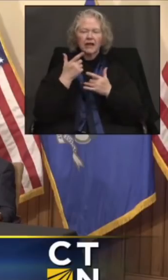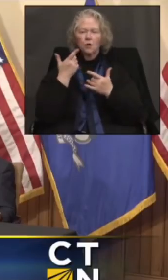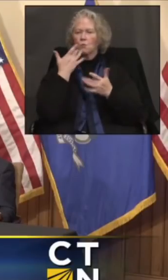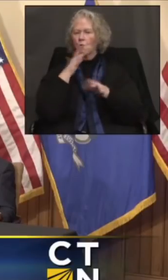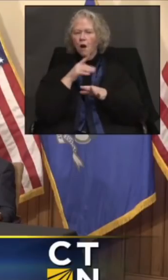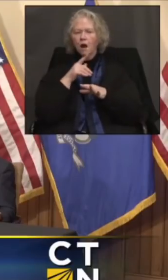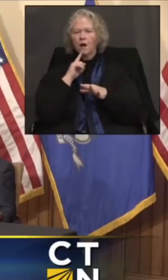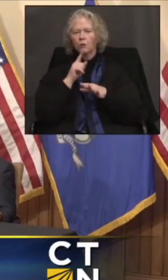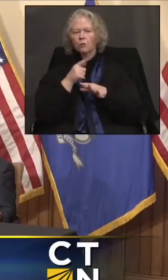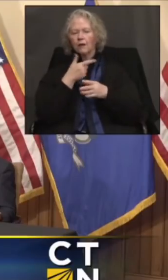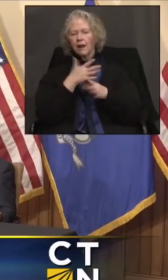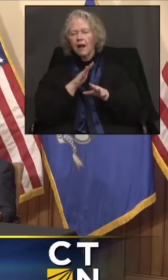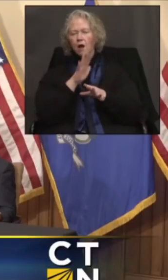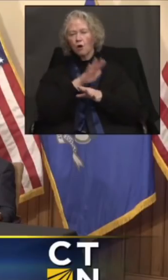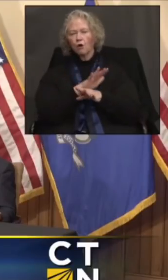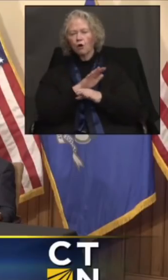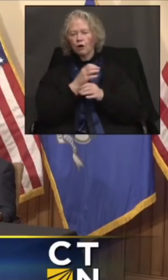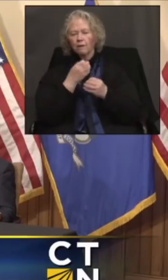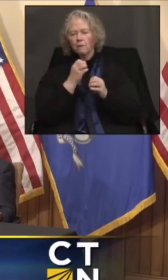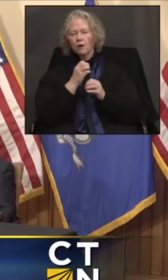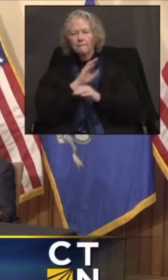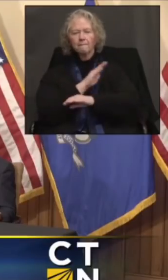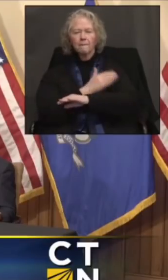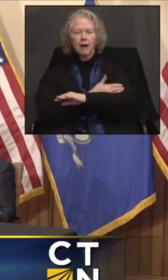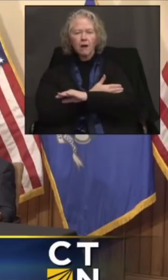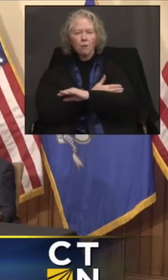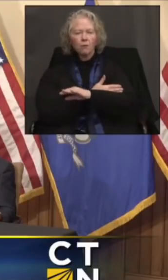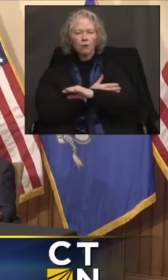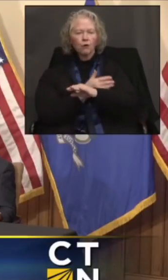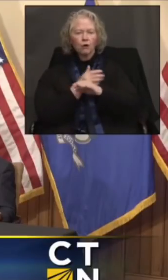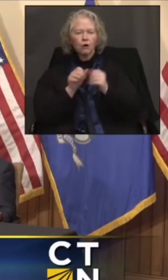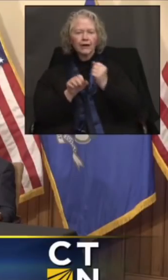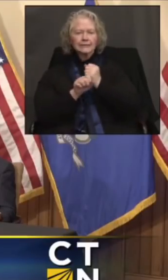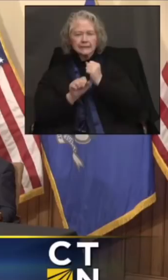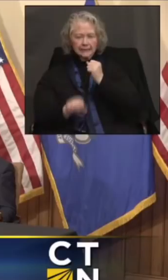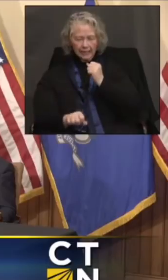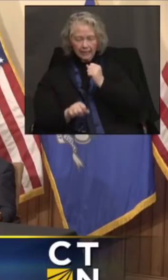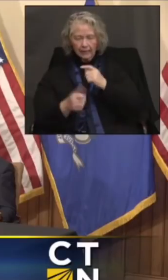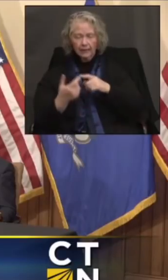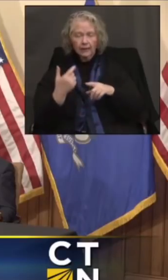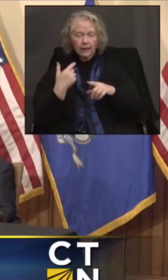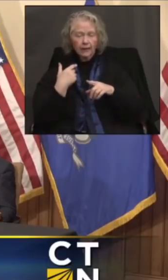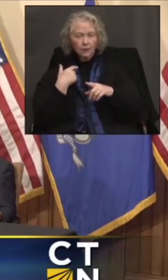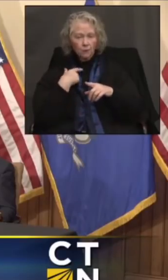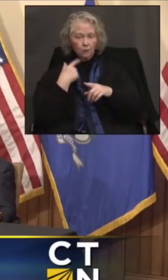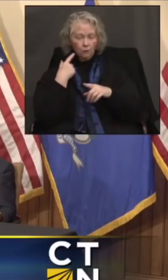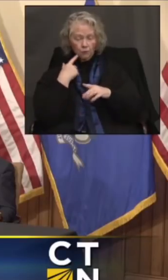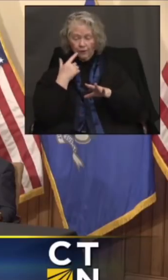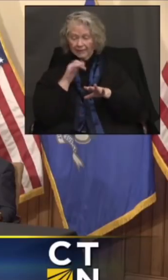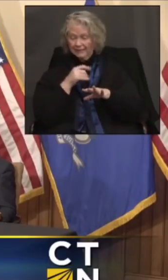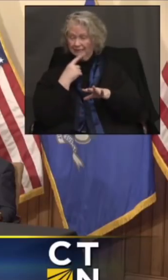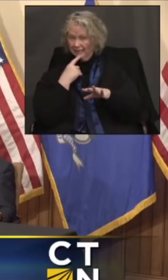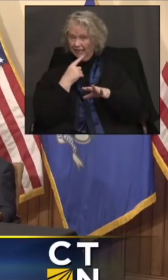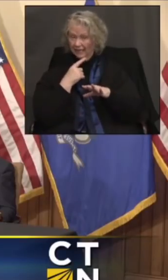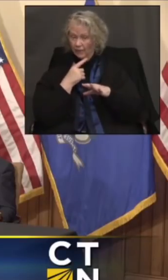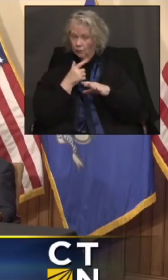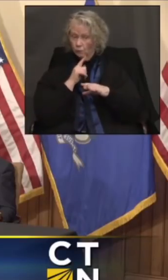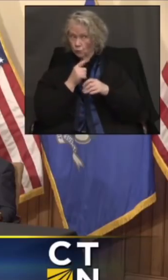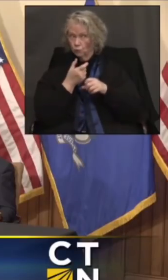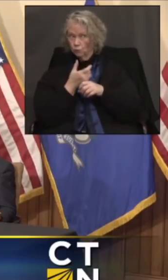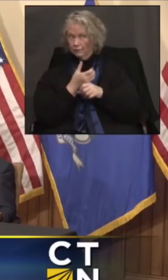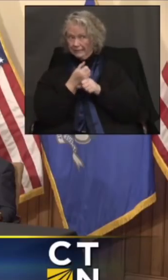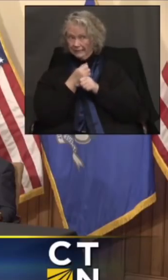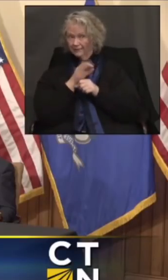emergency powers? And could you also comment on, specifically, we have heard before that in order to receive FEMA